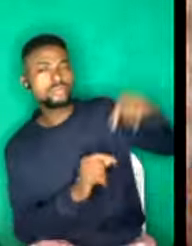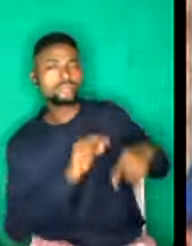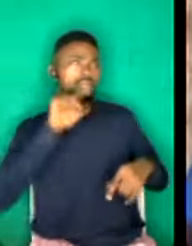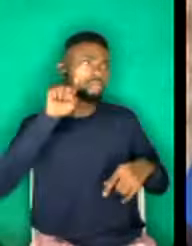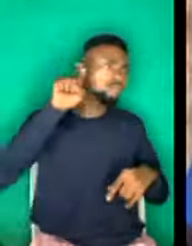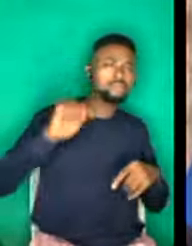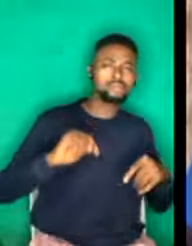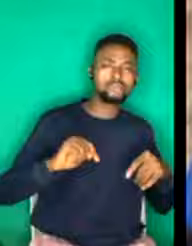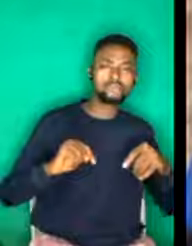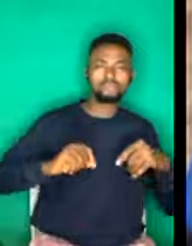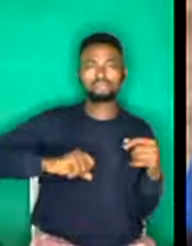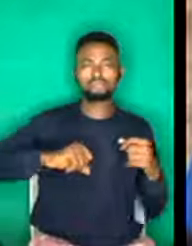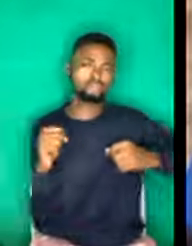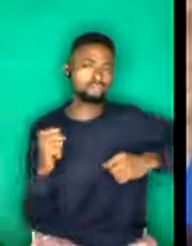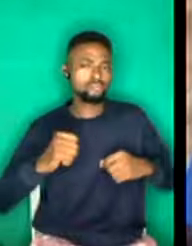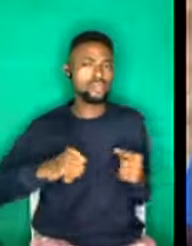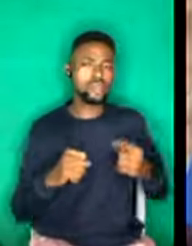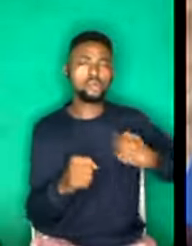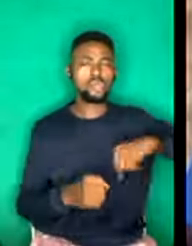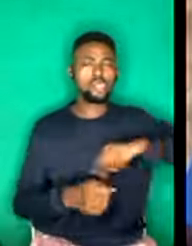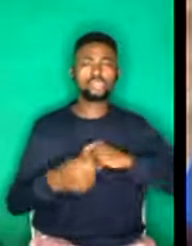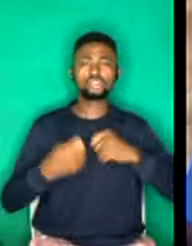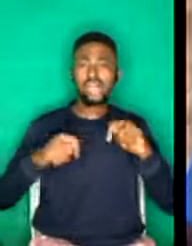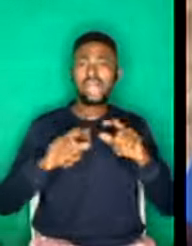try as much as possible to